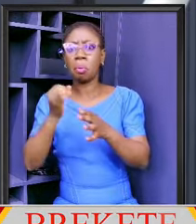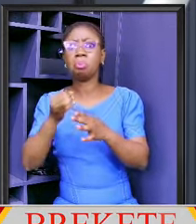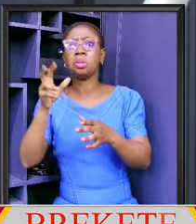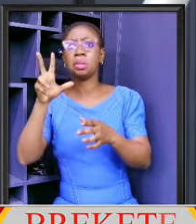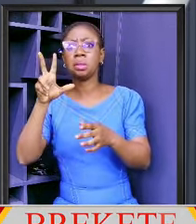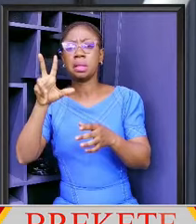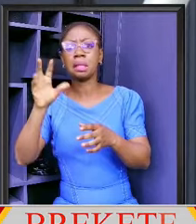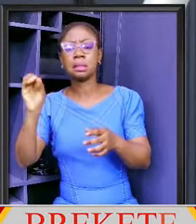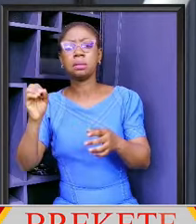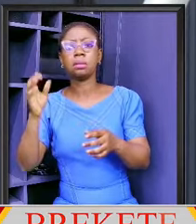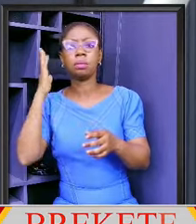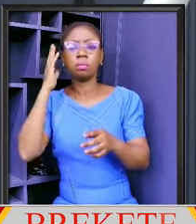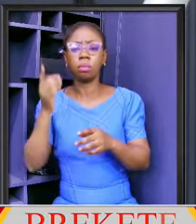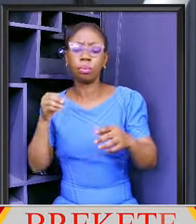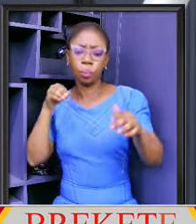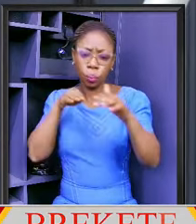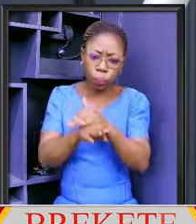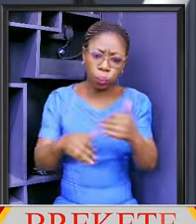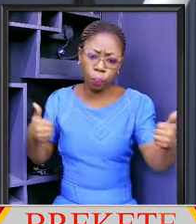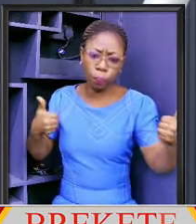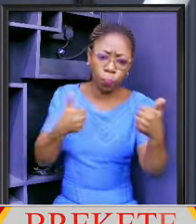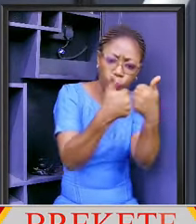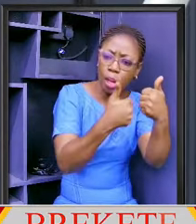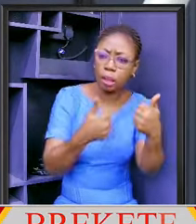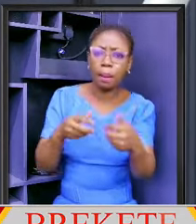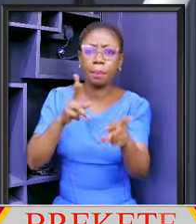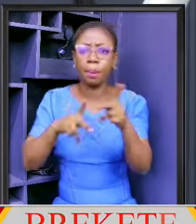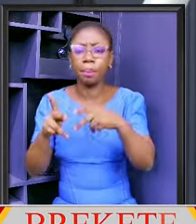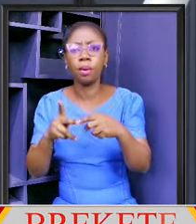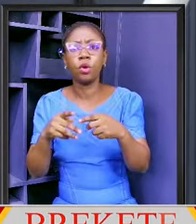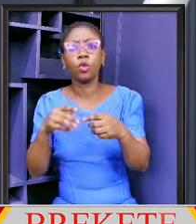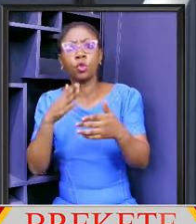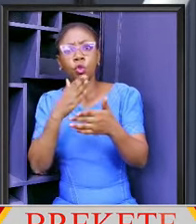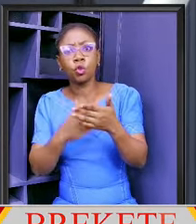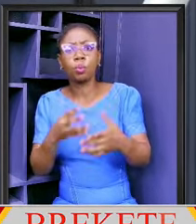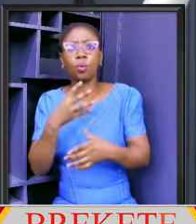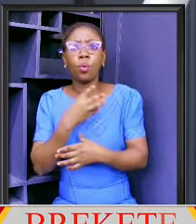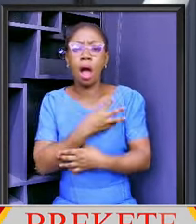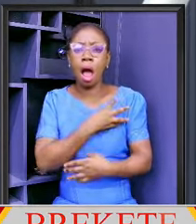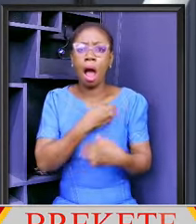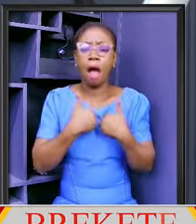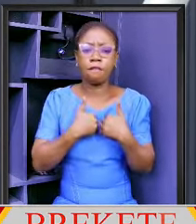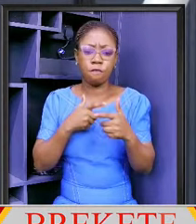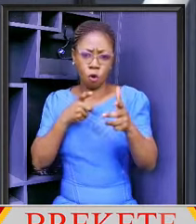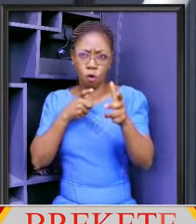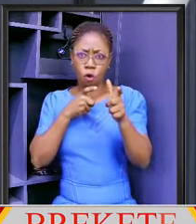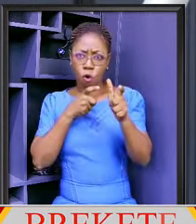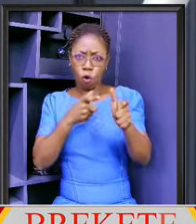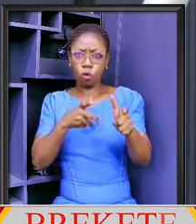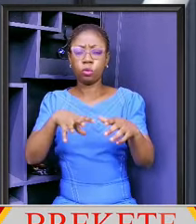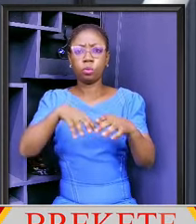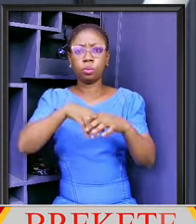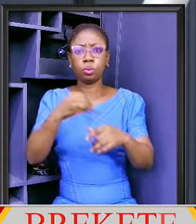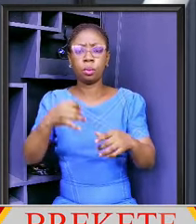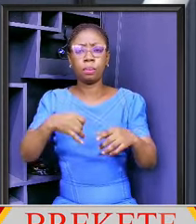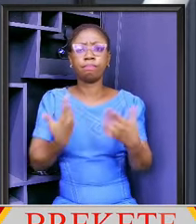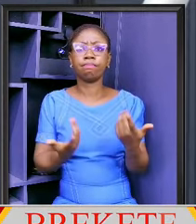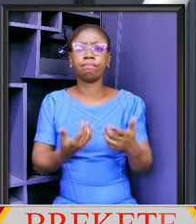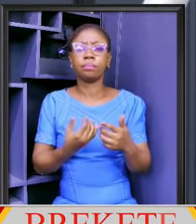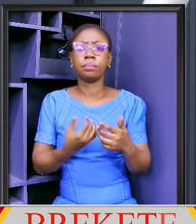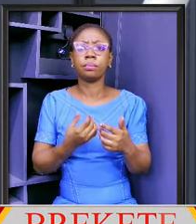people. Some carry guns, some carry cutlass. No mercy, yo.